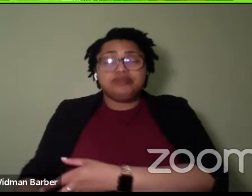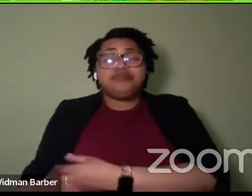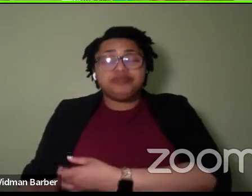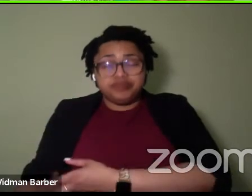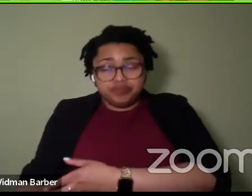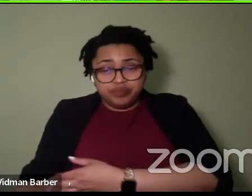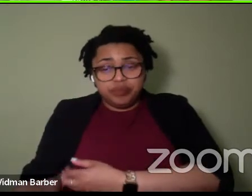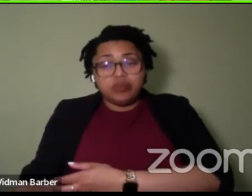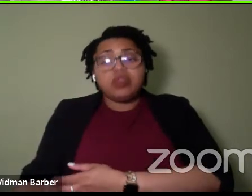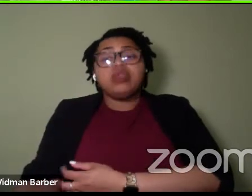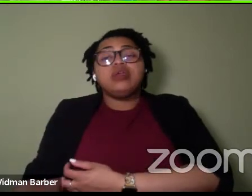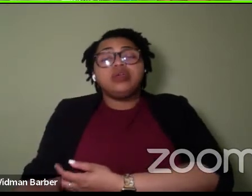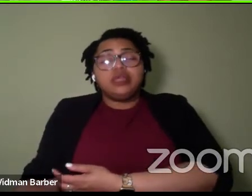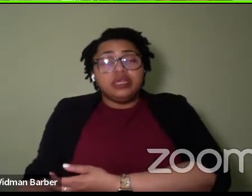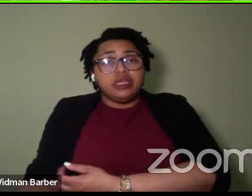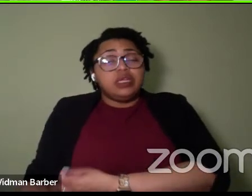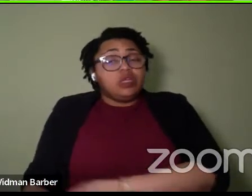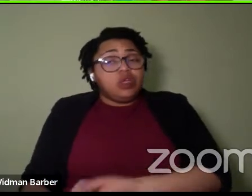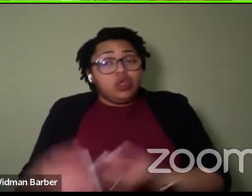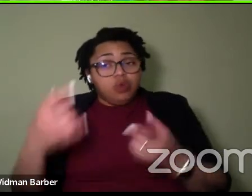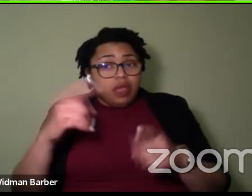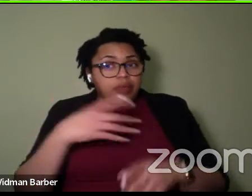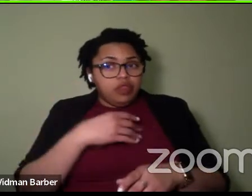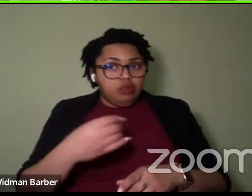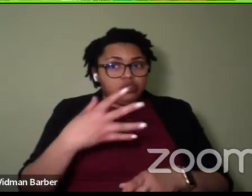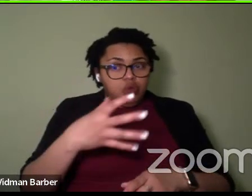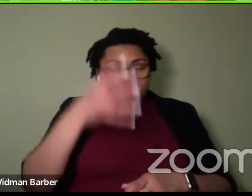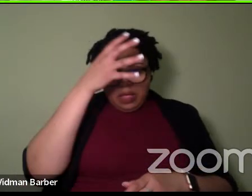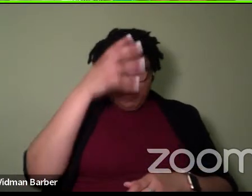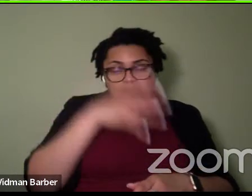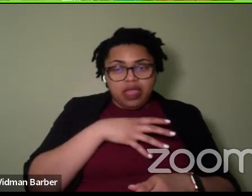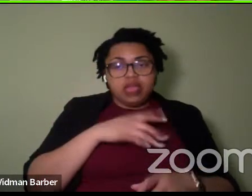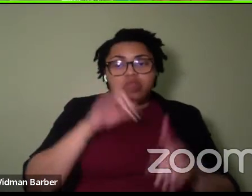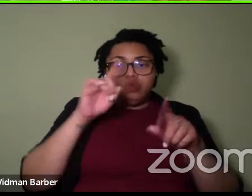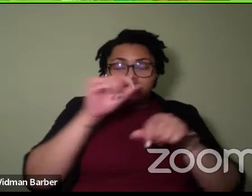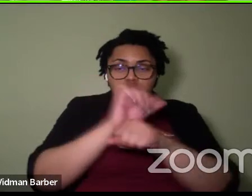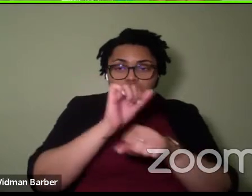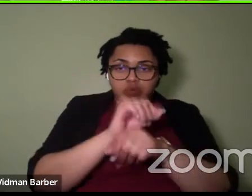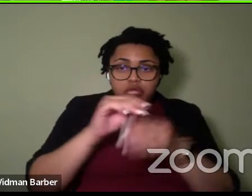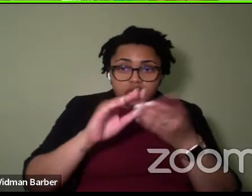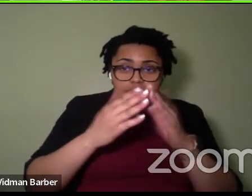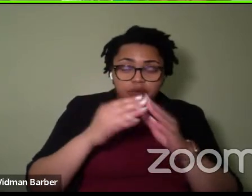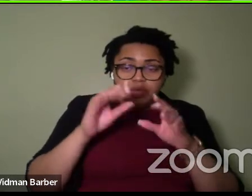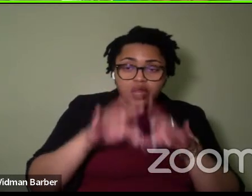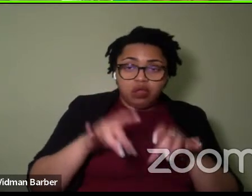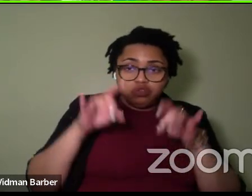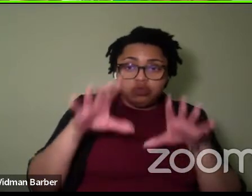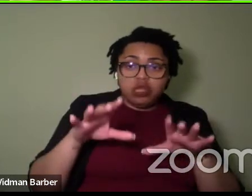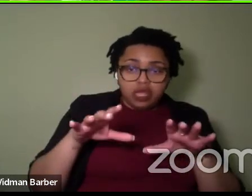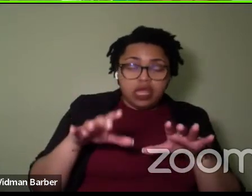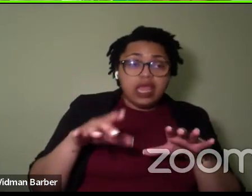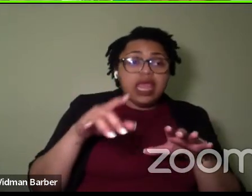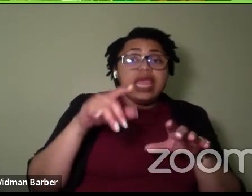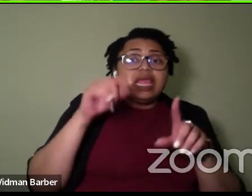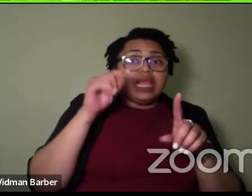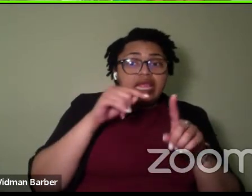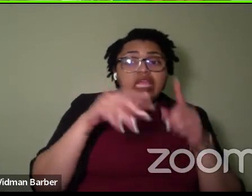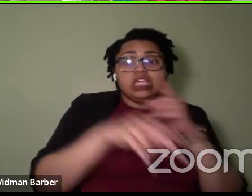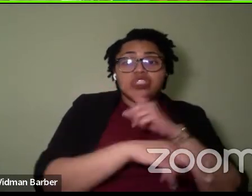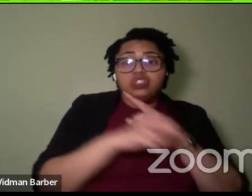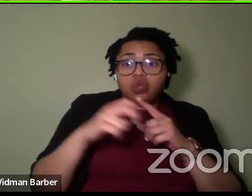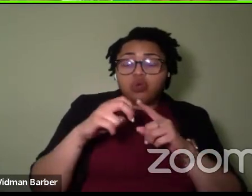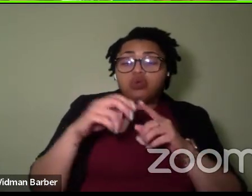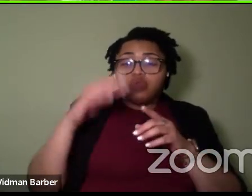went to work with Aborigine community in Australia and kind of stole their knowledges of how landscapes should be